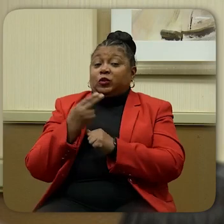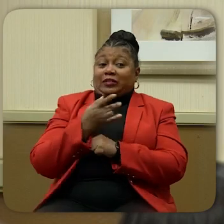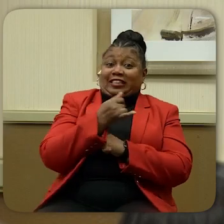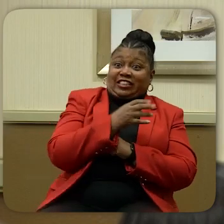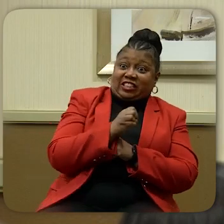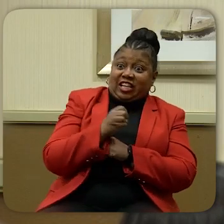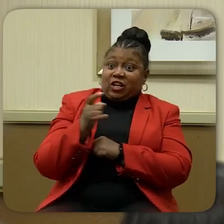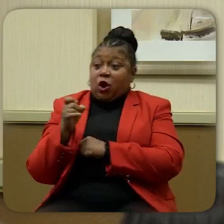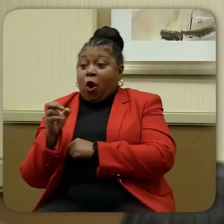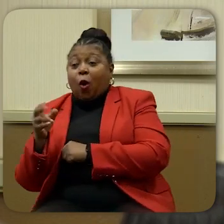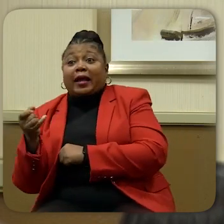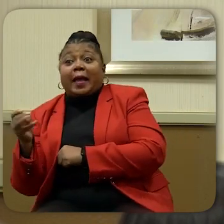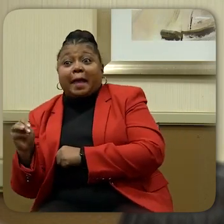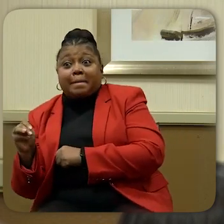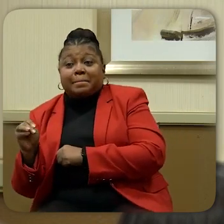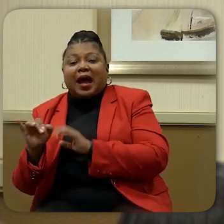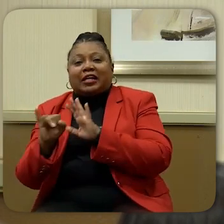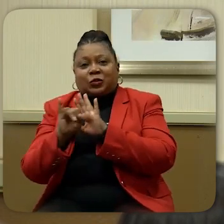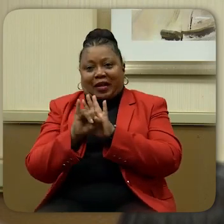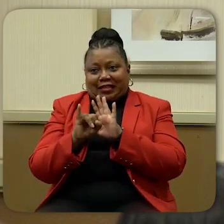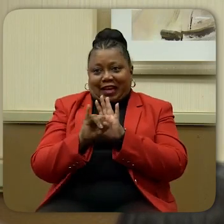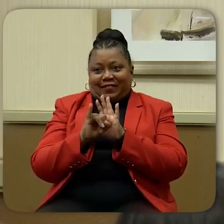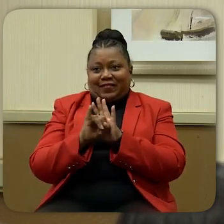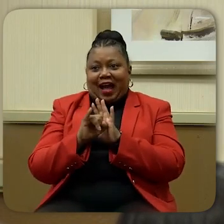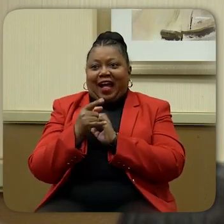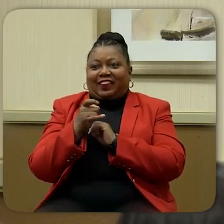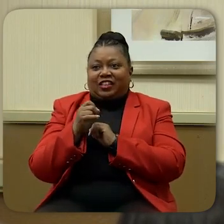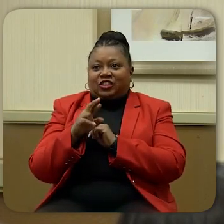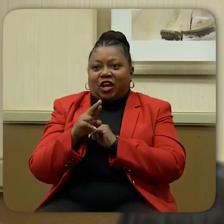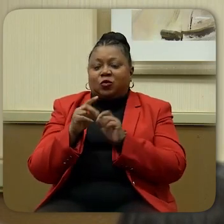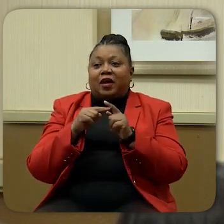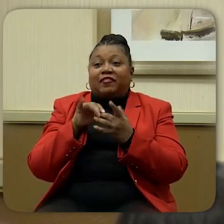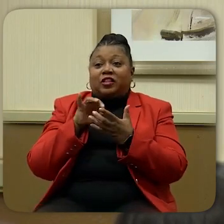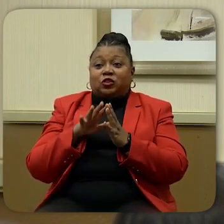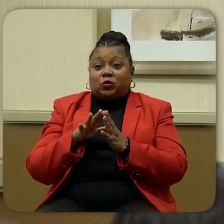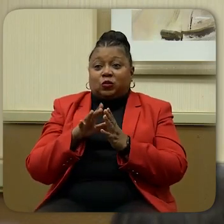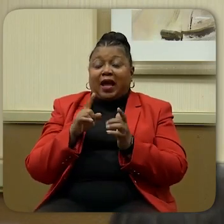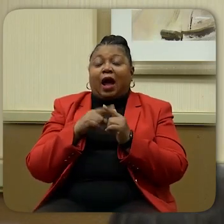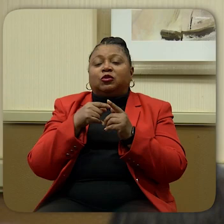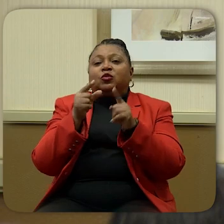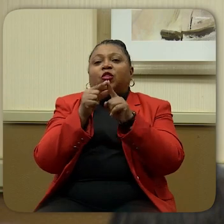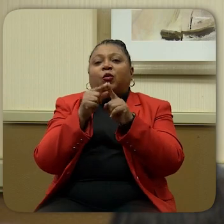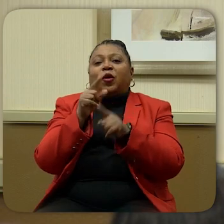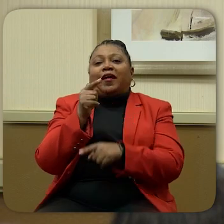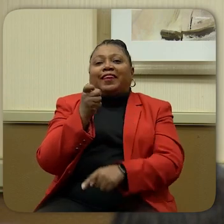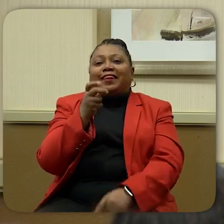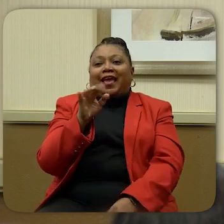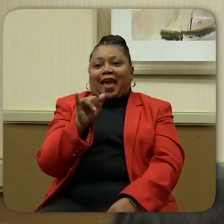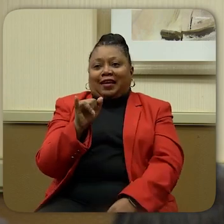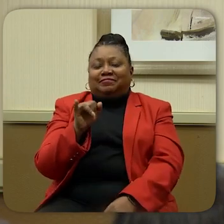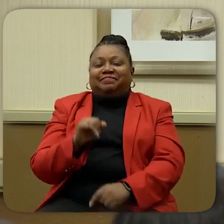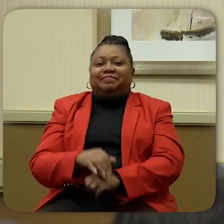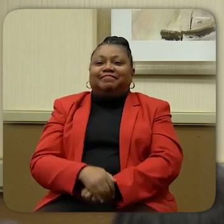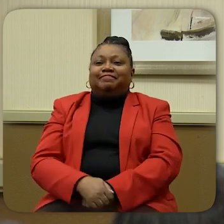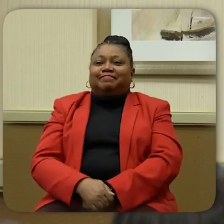she To avoid or using him she or to him. identify the gender To of the identify the student, gender I of the would use student. they. I would use that.